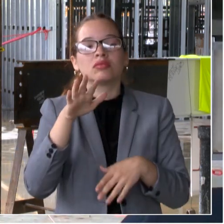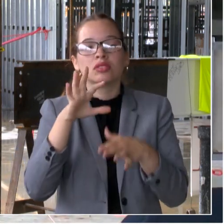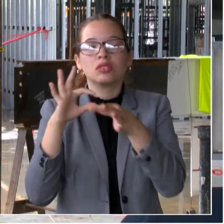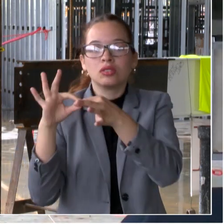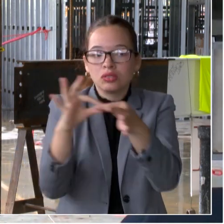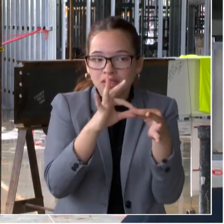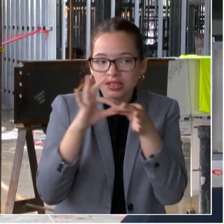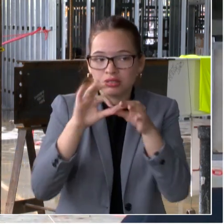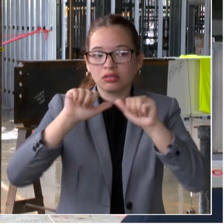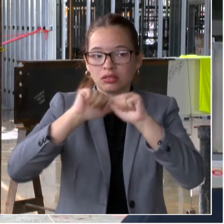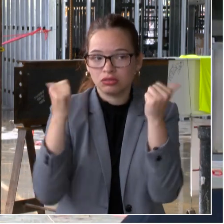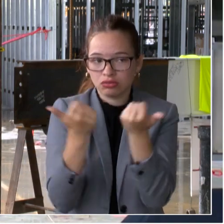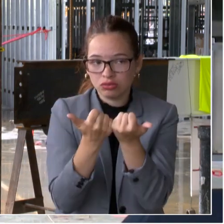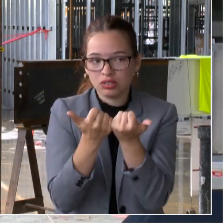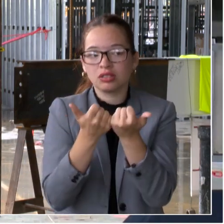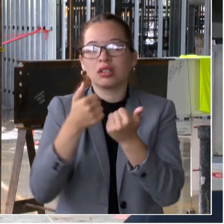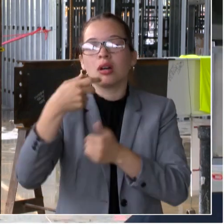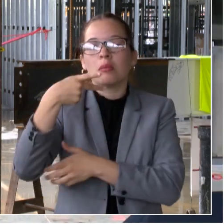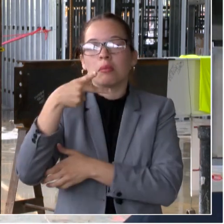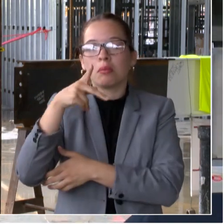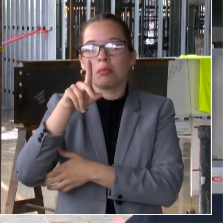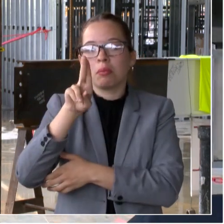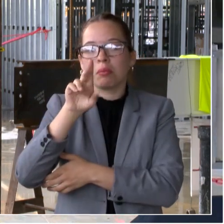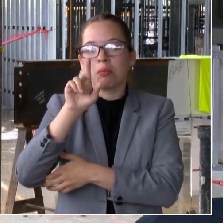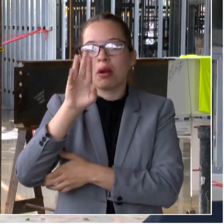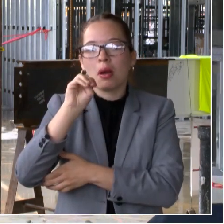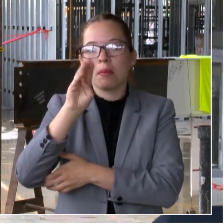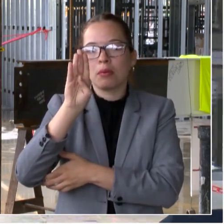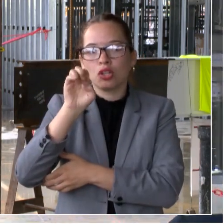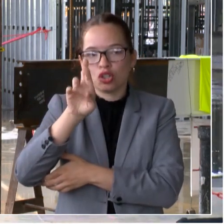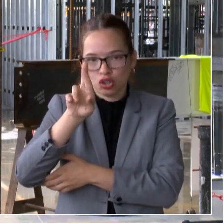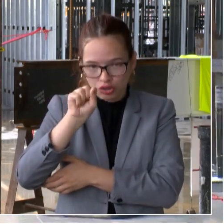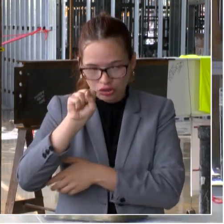Steam Fitters 602,